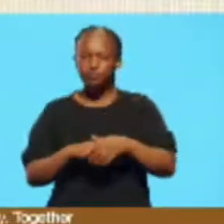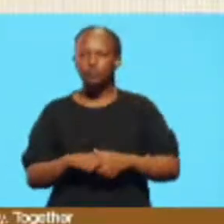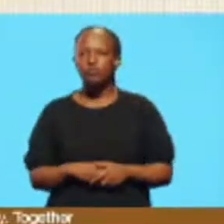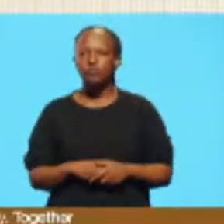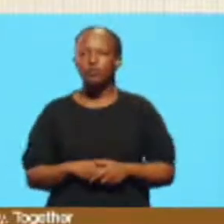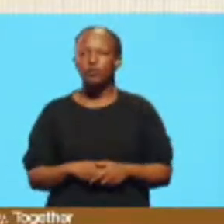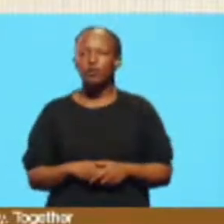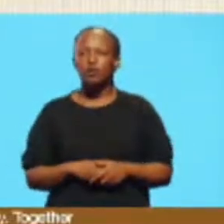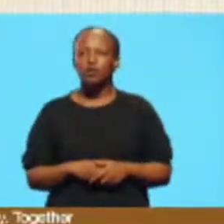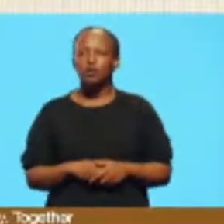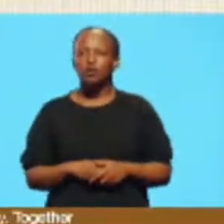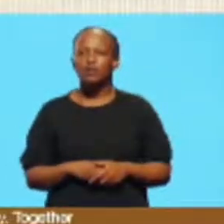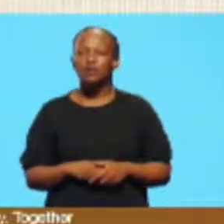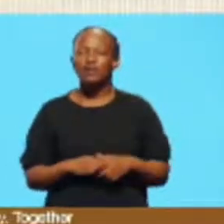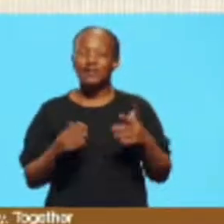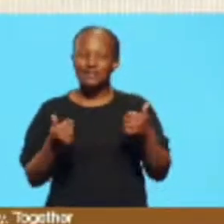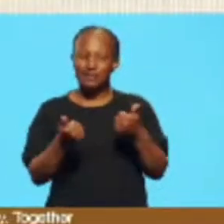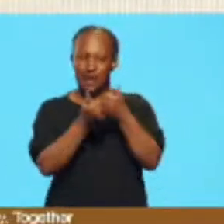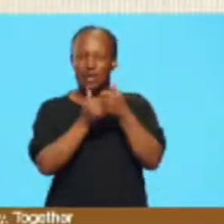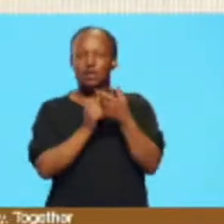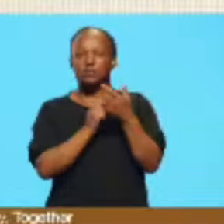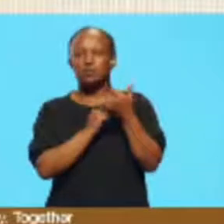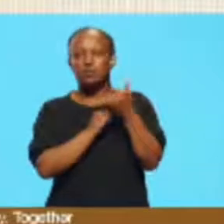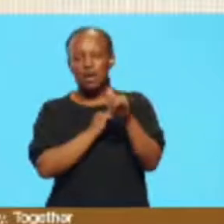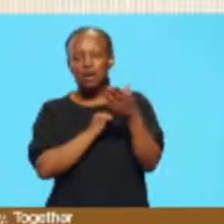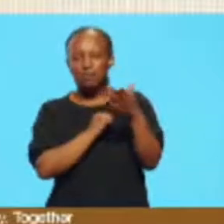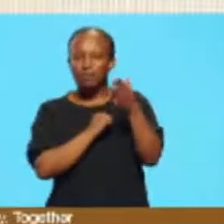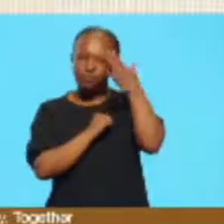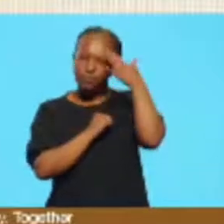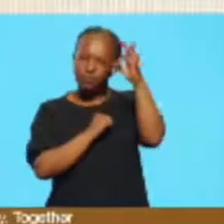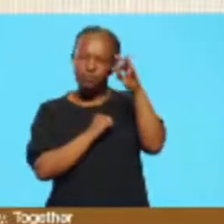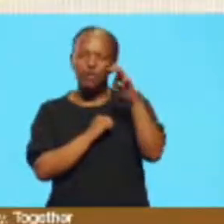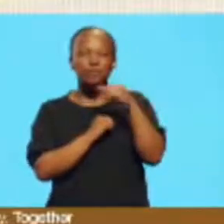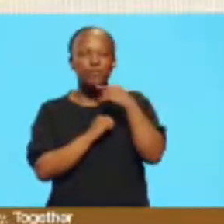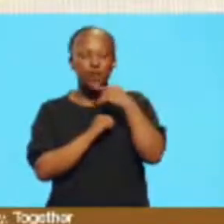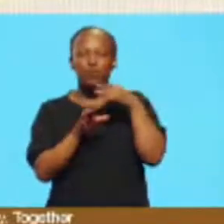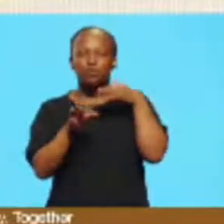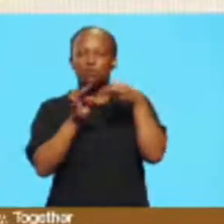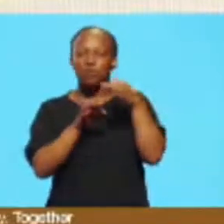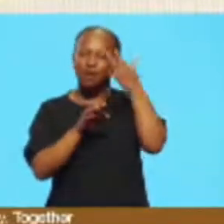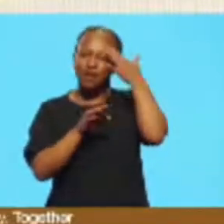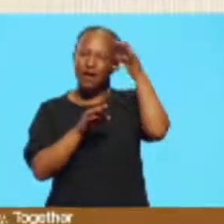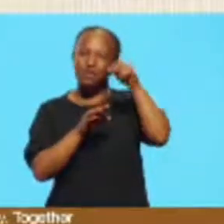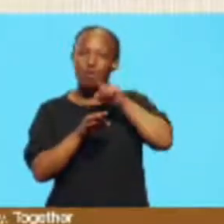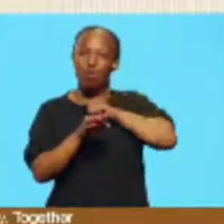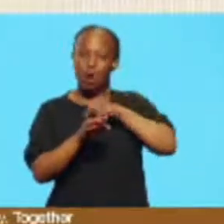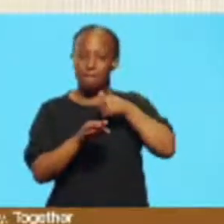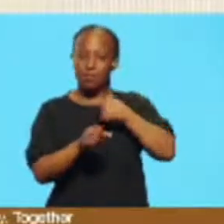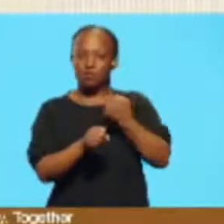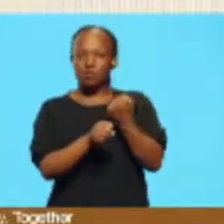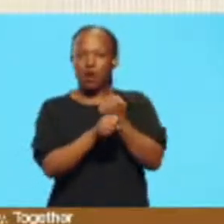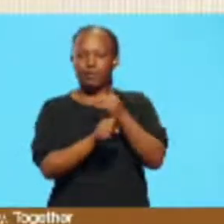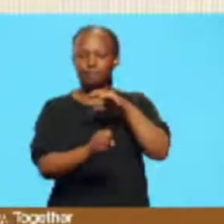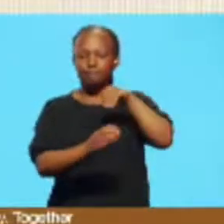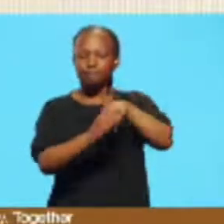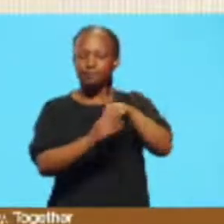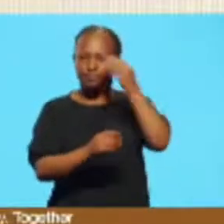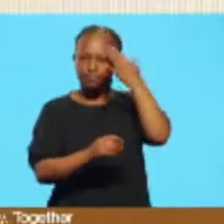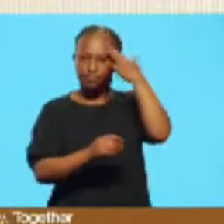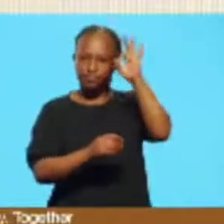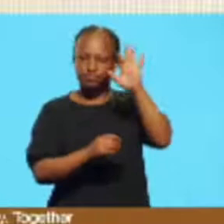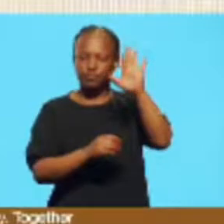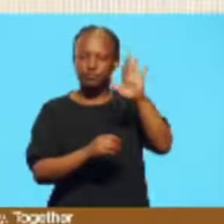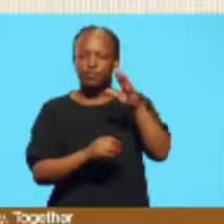We are still having a challenge in government. I will talk about government because I'm in government. We do have